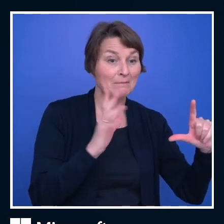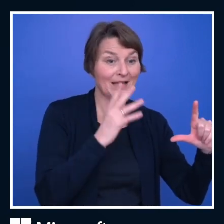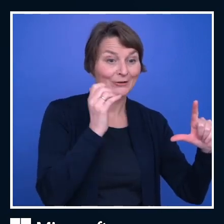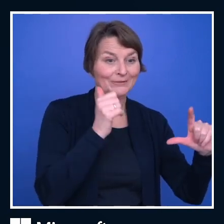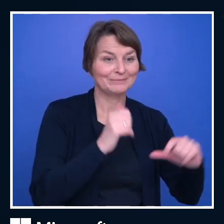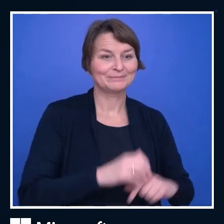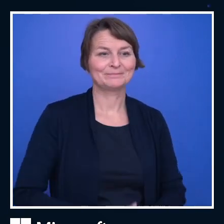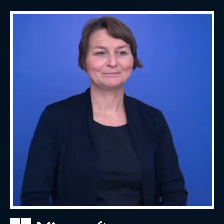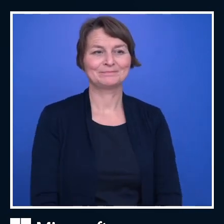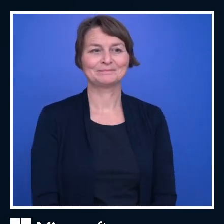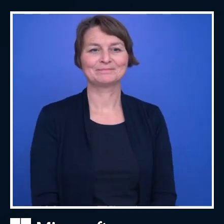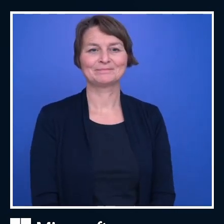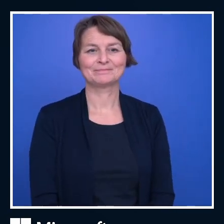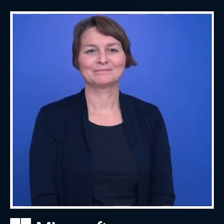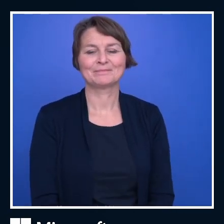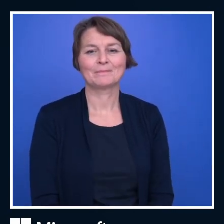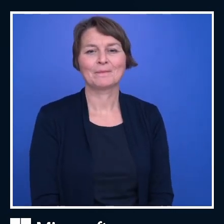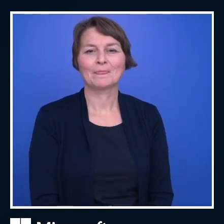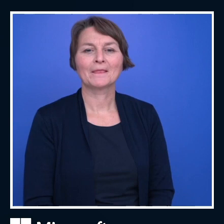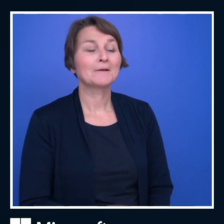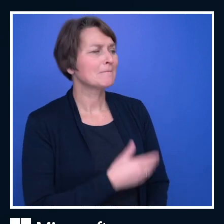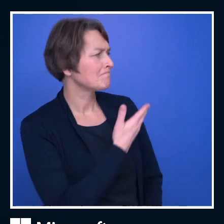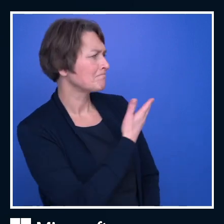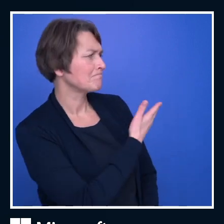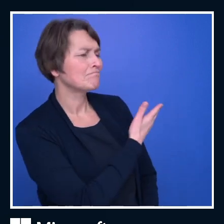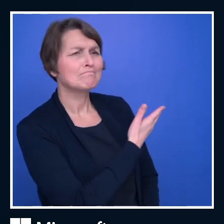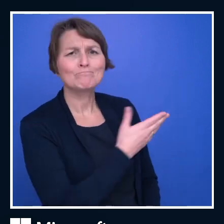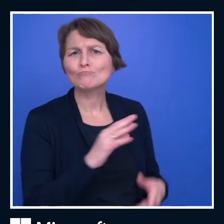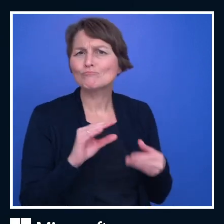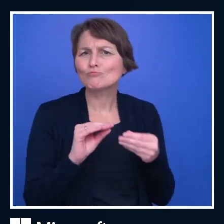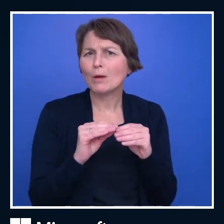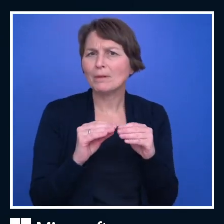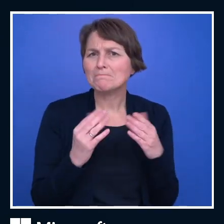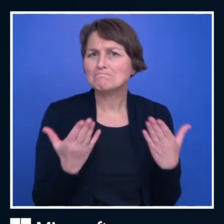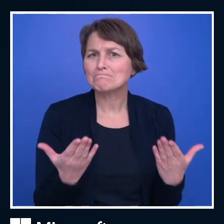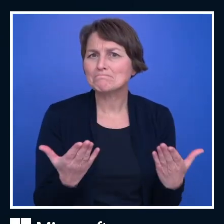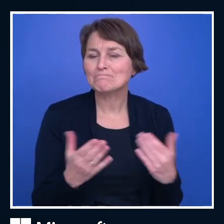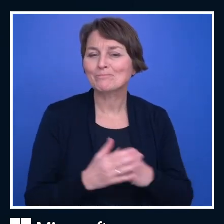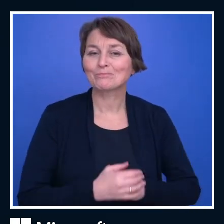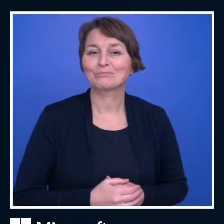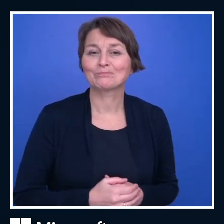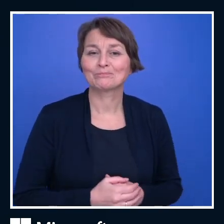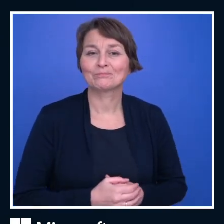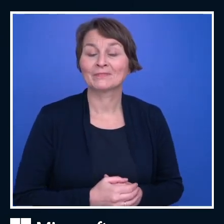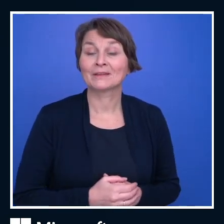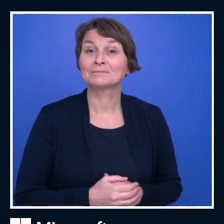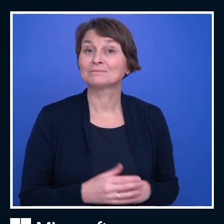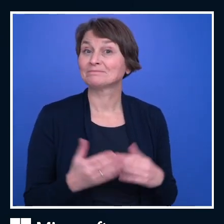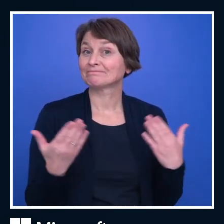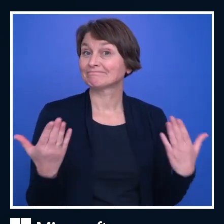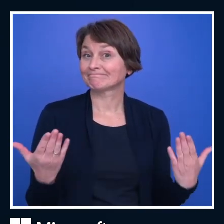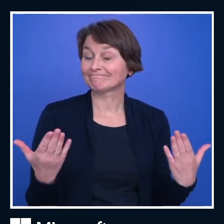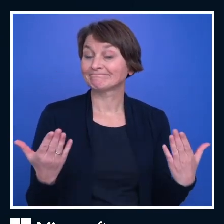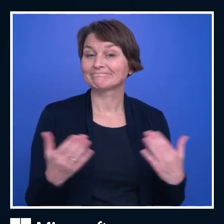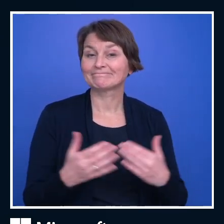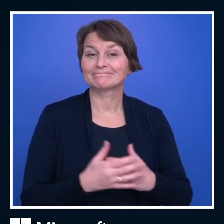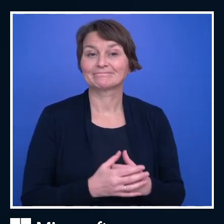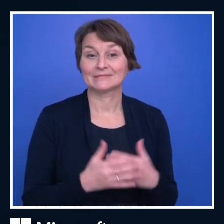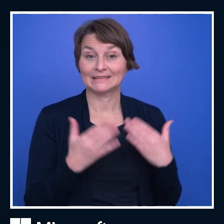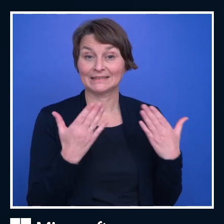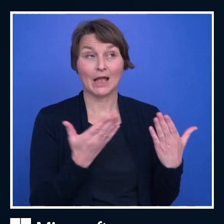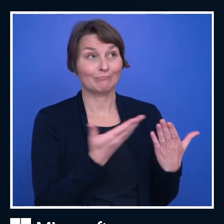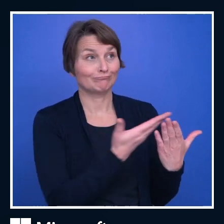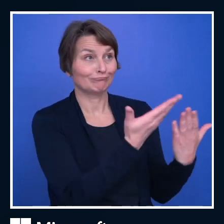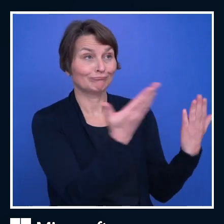Okay, so what is our problem? Well, the issue is that we have within our world, there's a lot